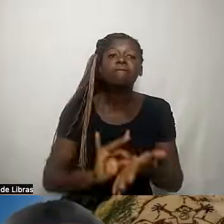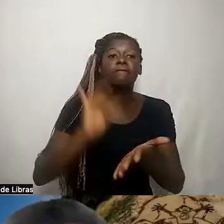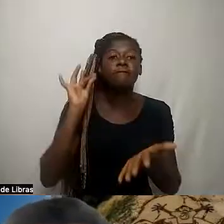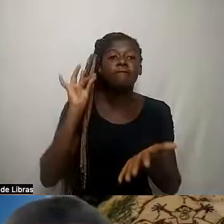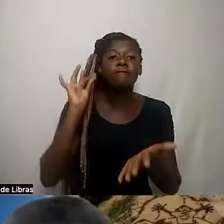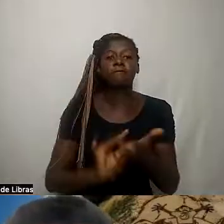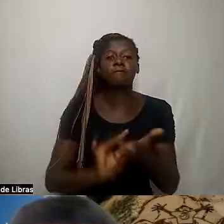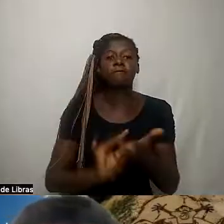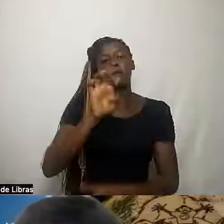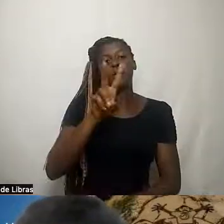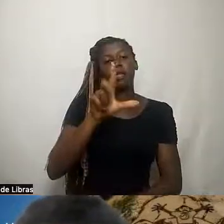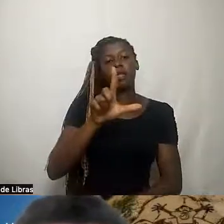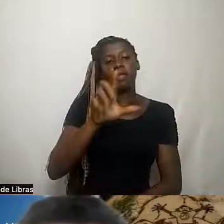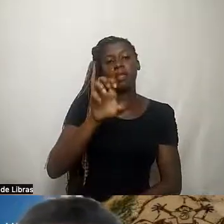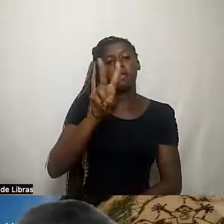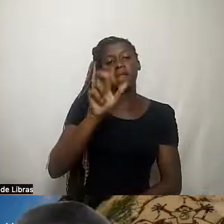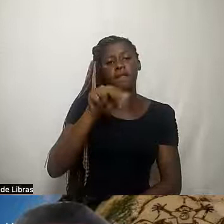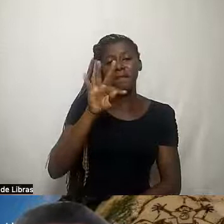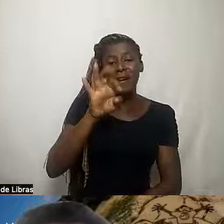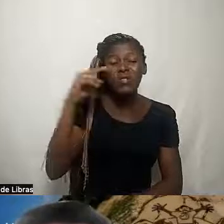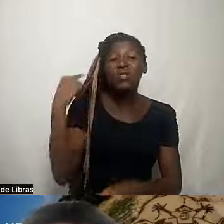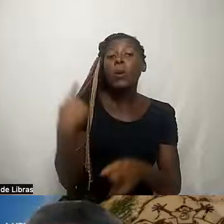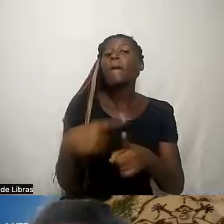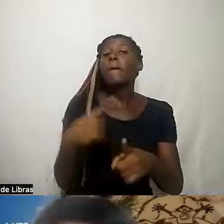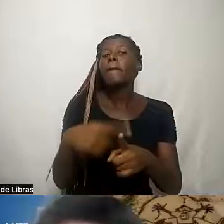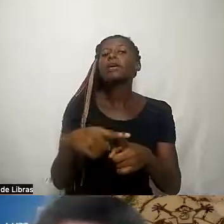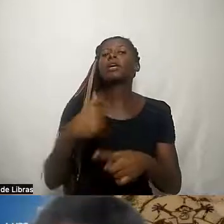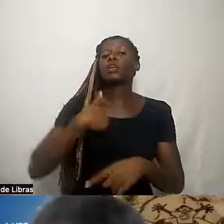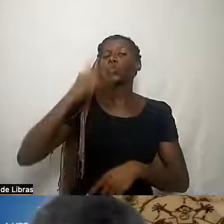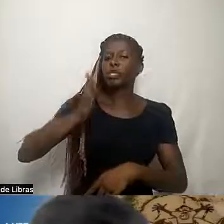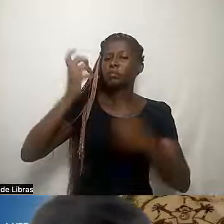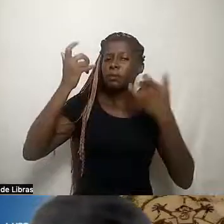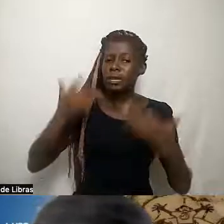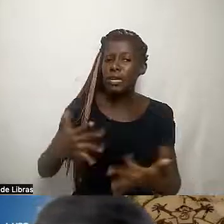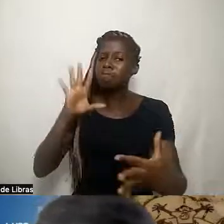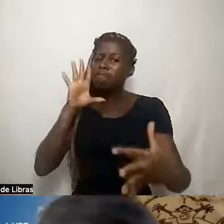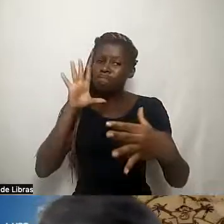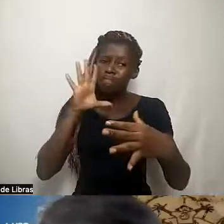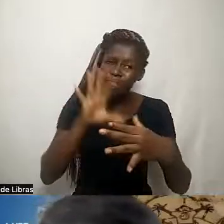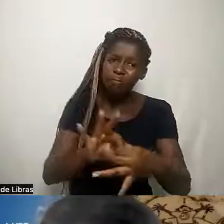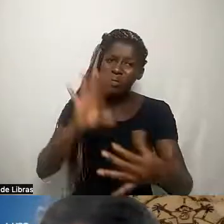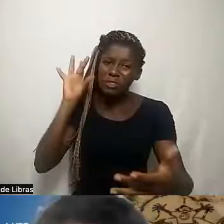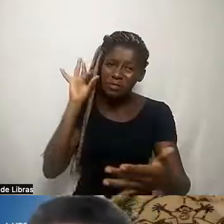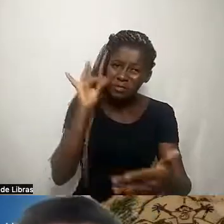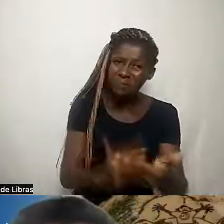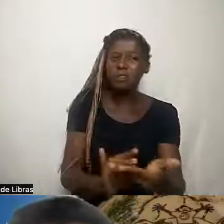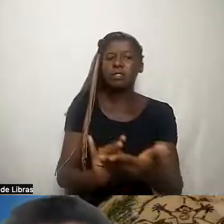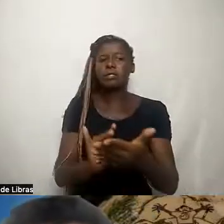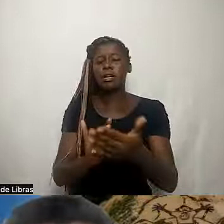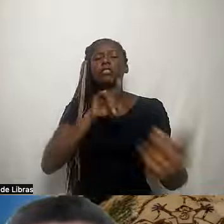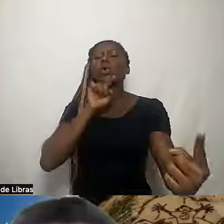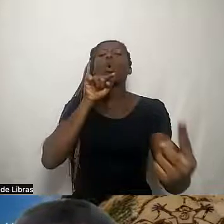is very relevant because, as I said, it's connected directly to